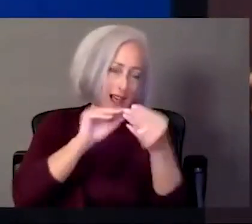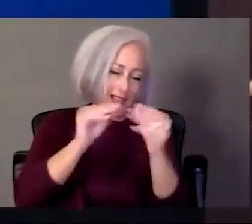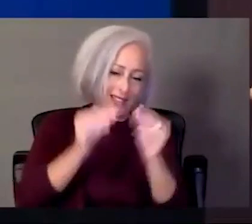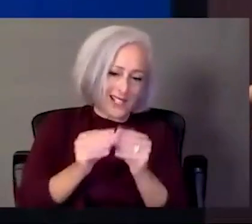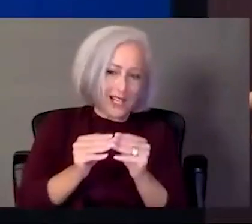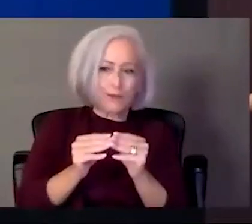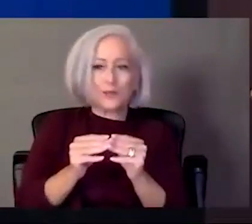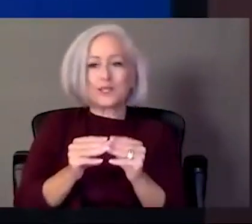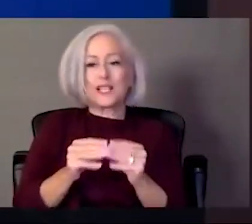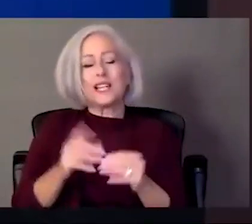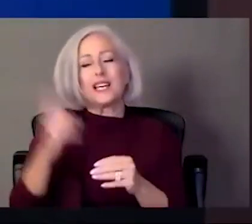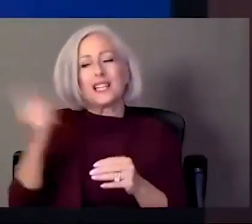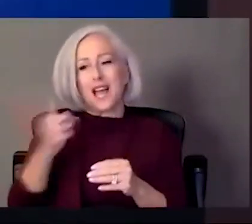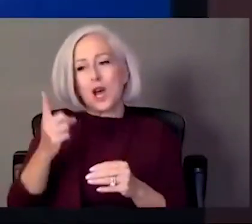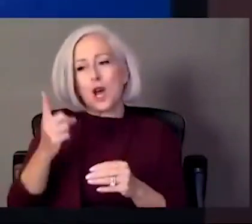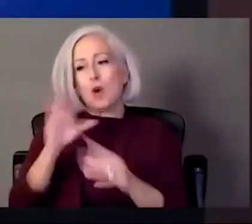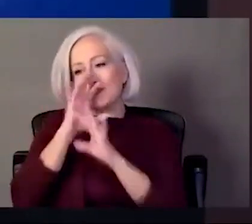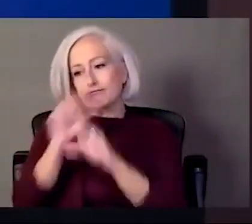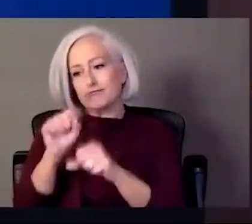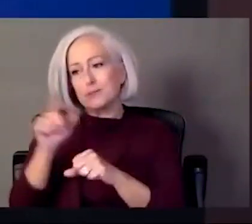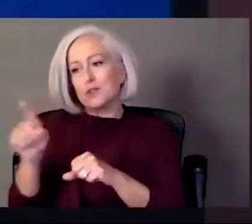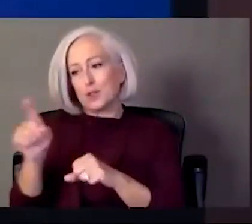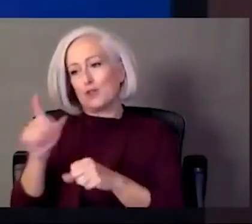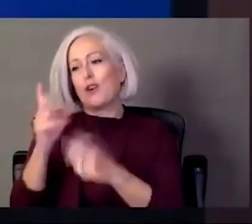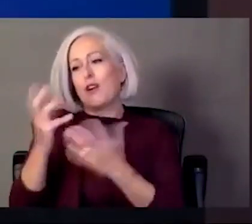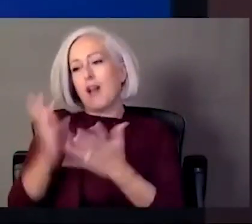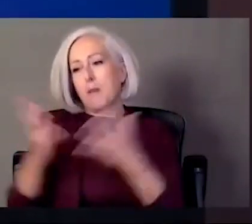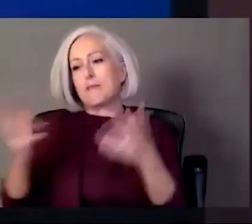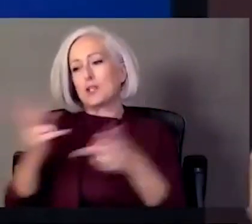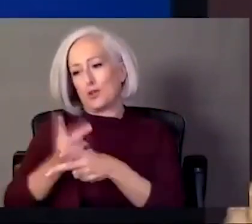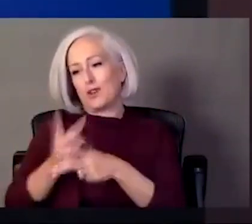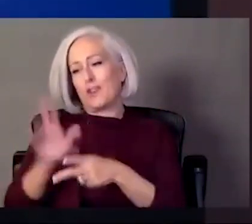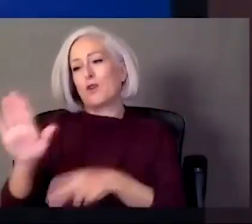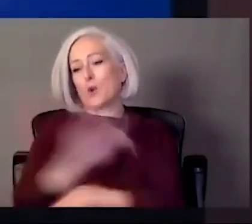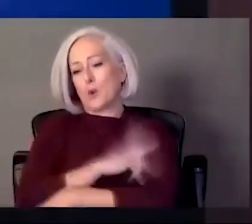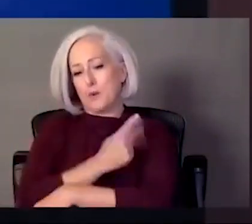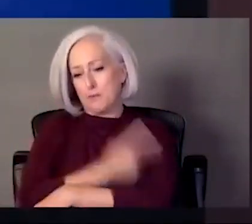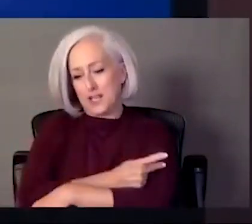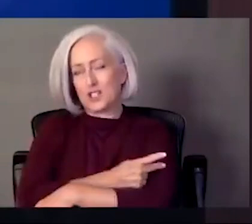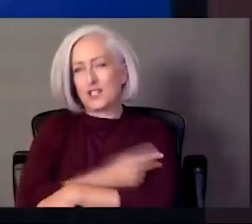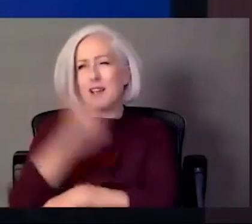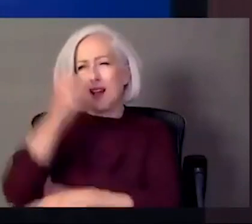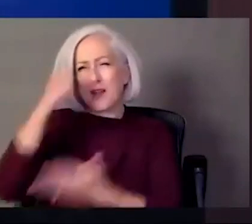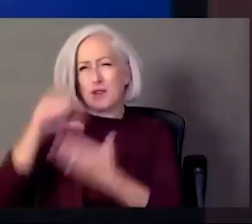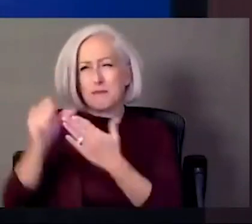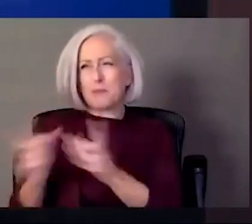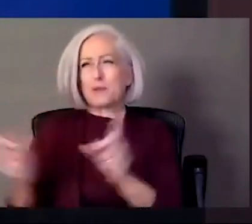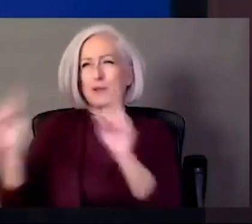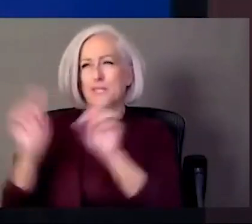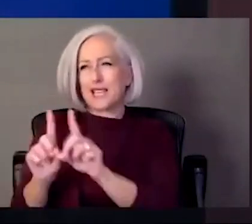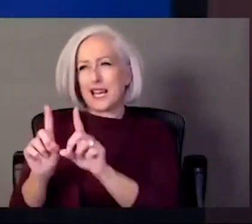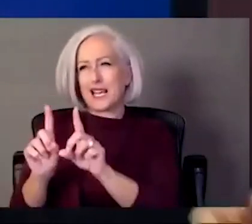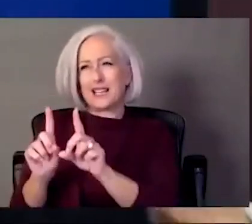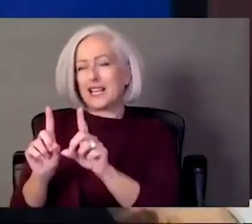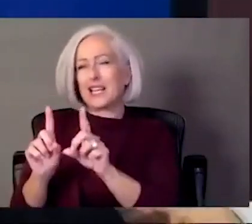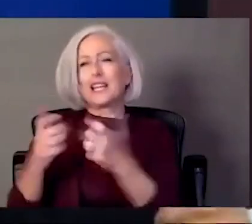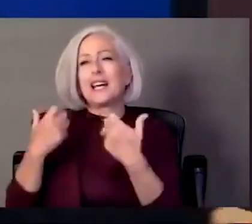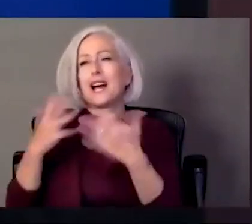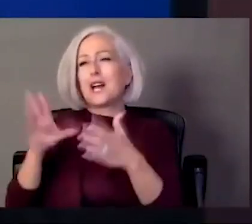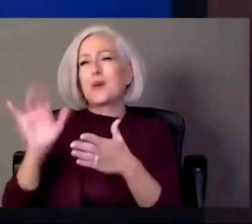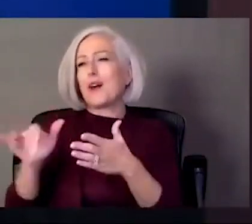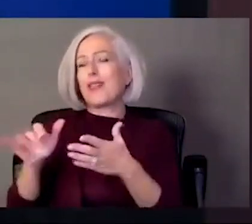cared about your patients. And I just remember standing there with you, and I think, God, do we have to have this conversation again, meaning one about death and